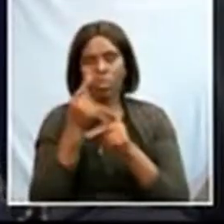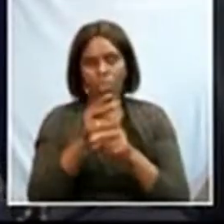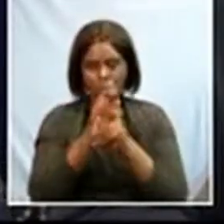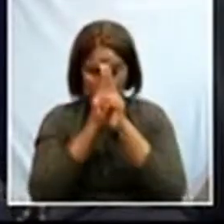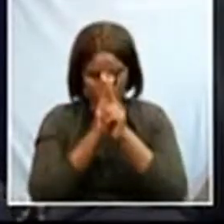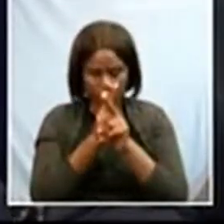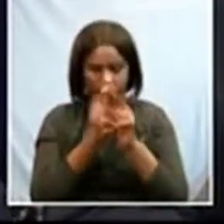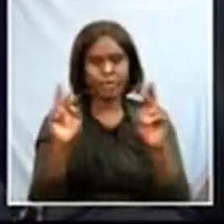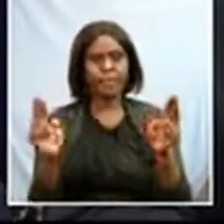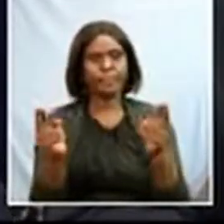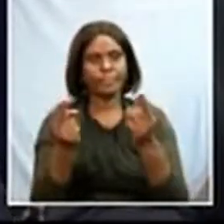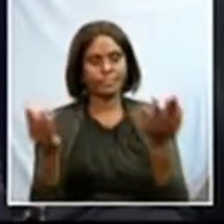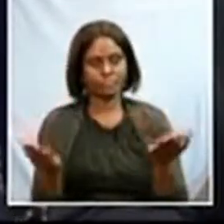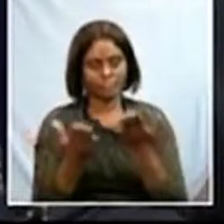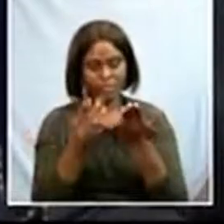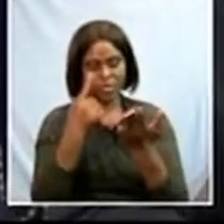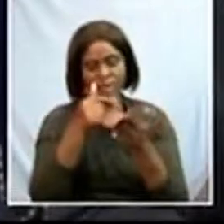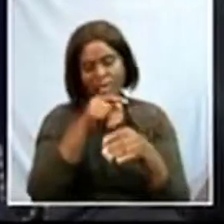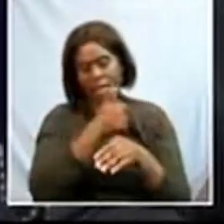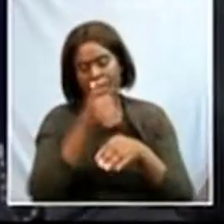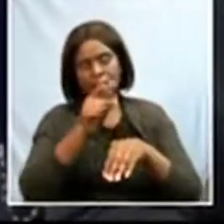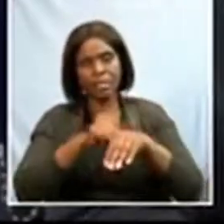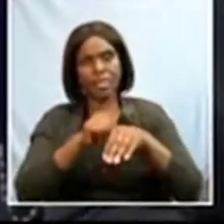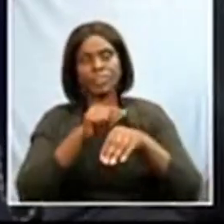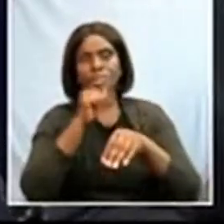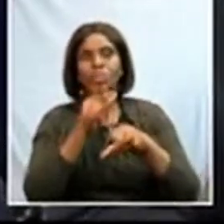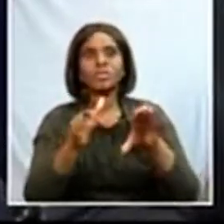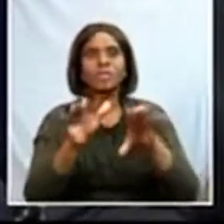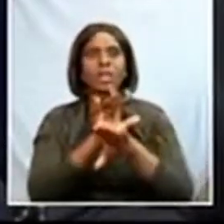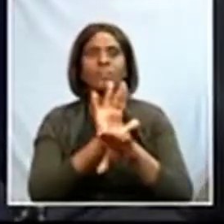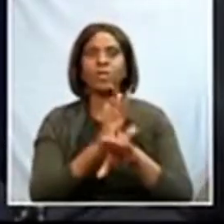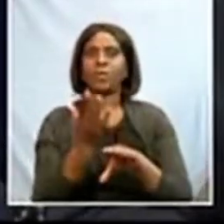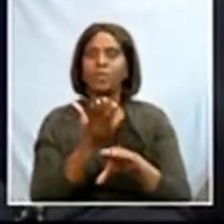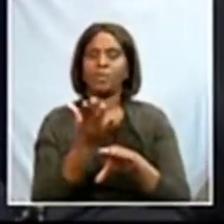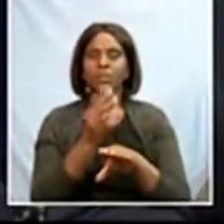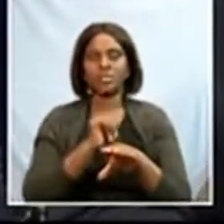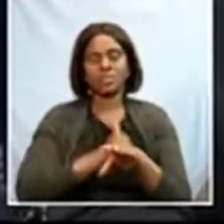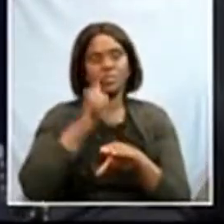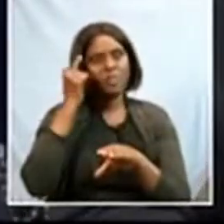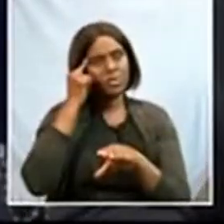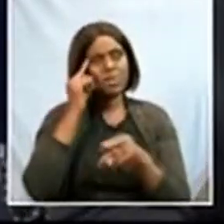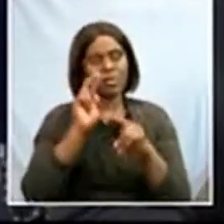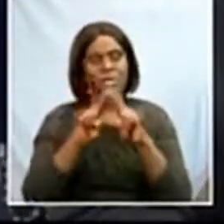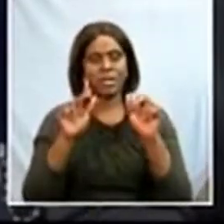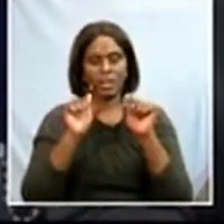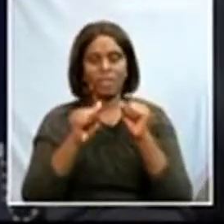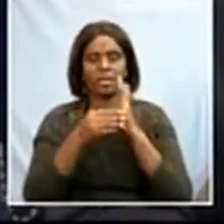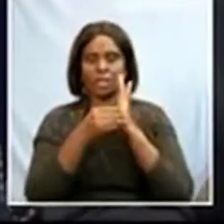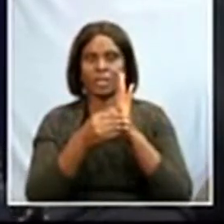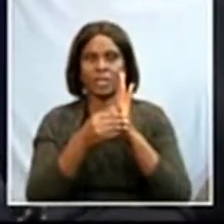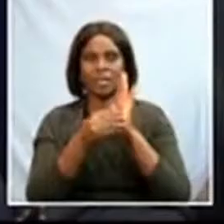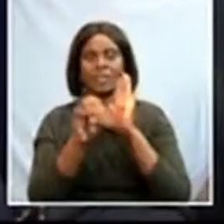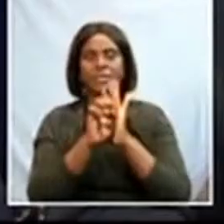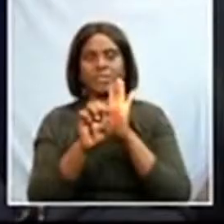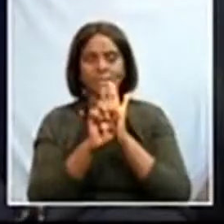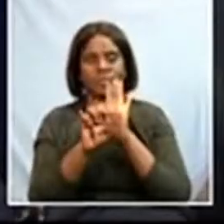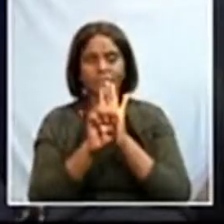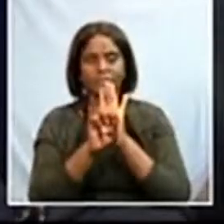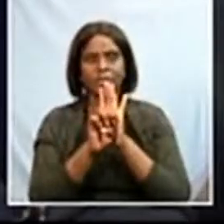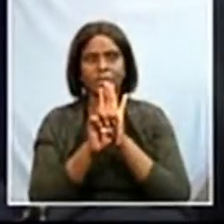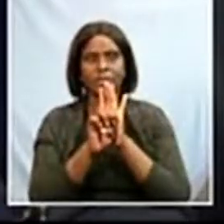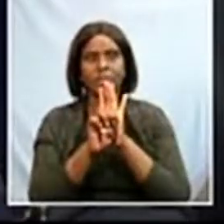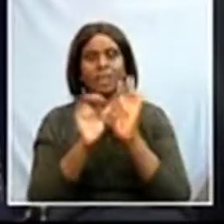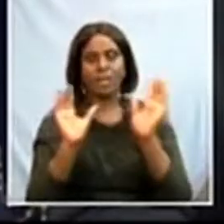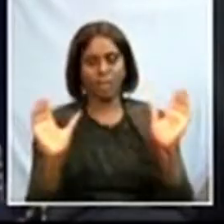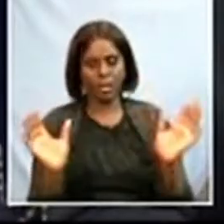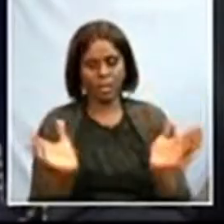in reconciliation for any periods that were not covered. We thought, Chair, we could guide as such, and we